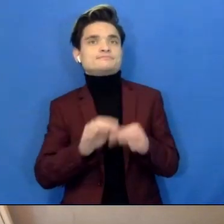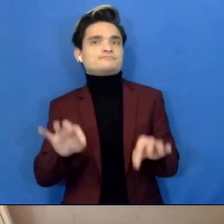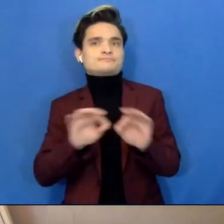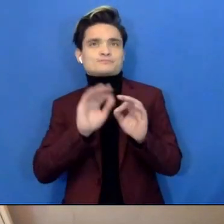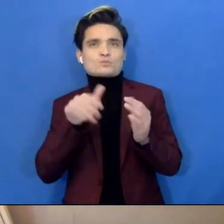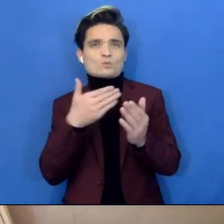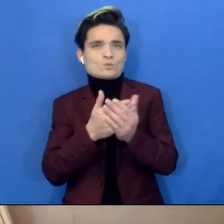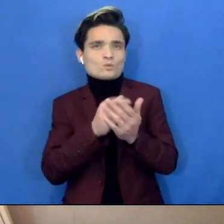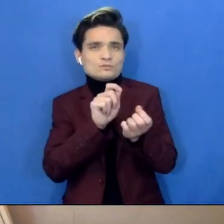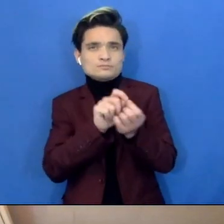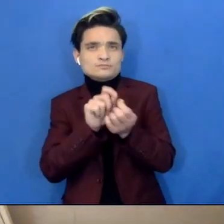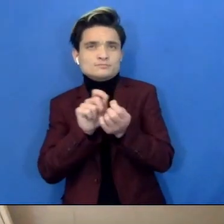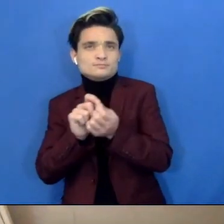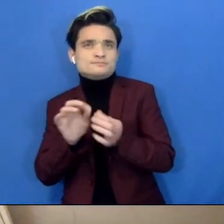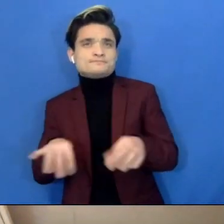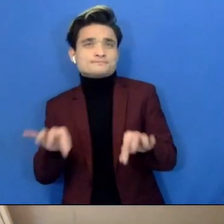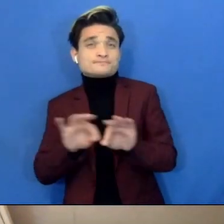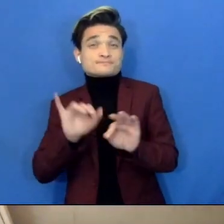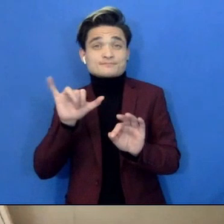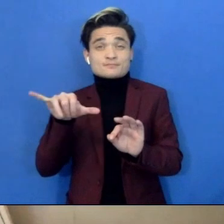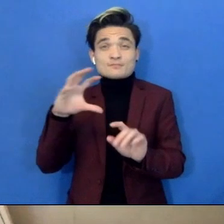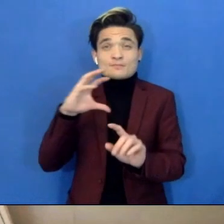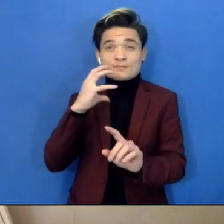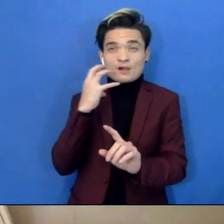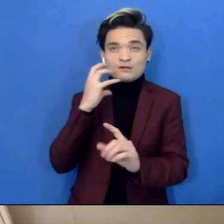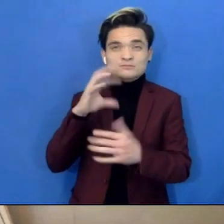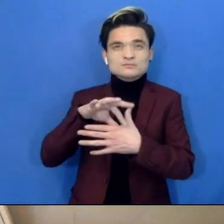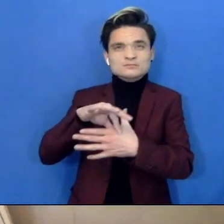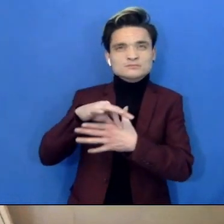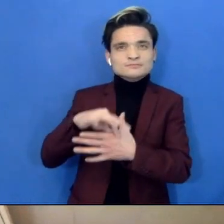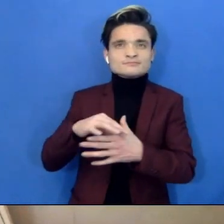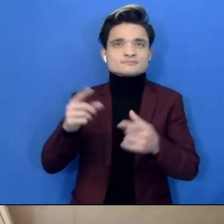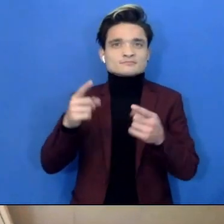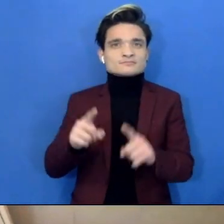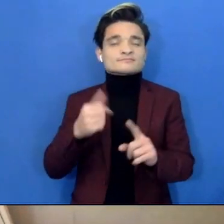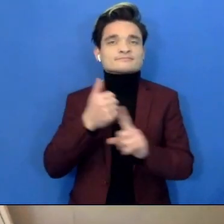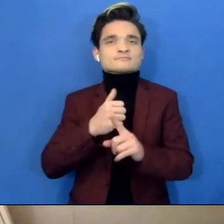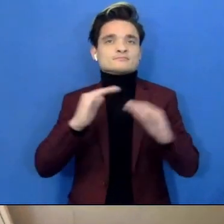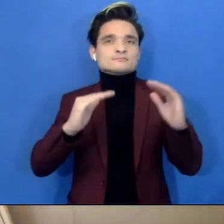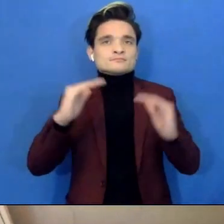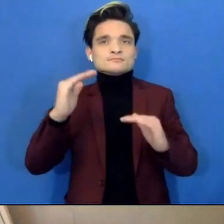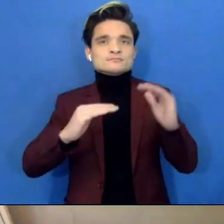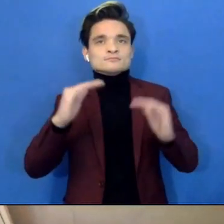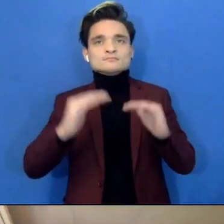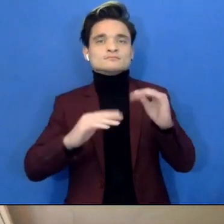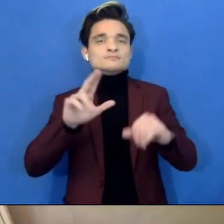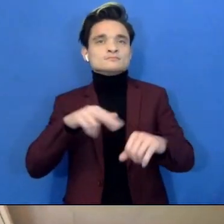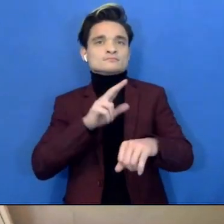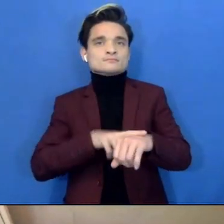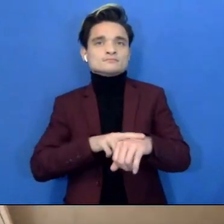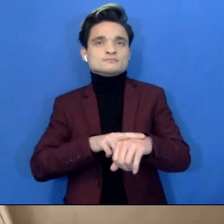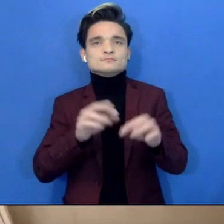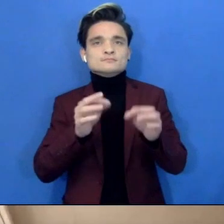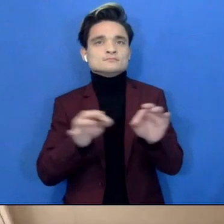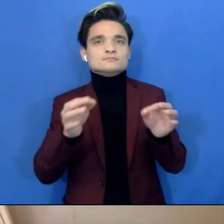is balanced with naturalness. So you have things like filler words, you have discourse markers like well,